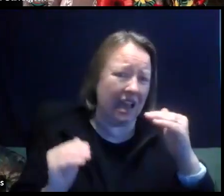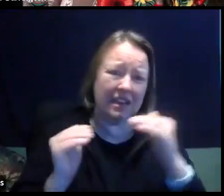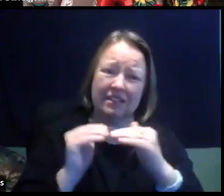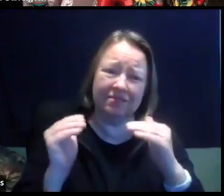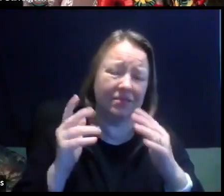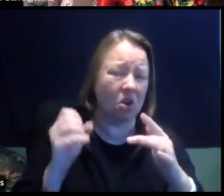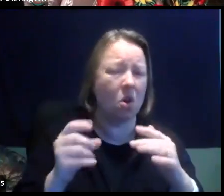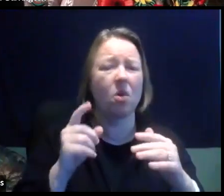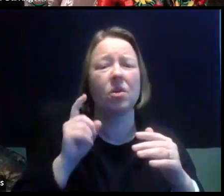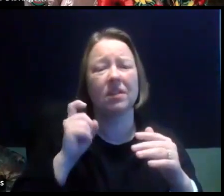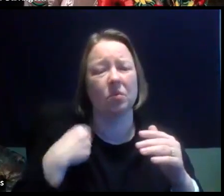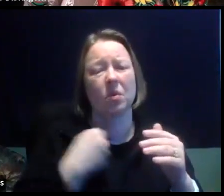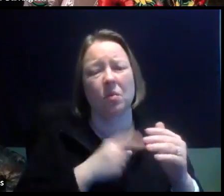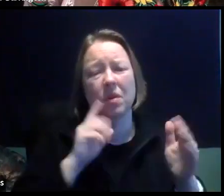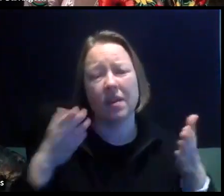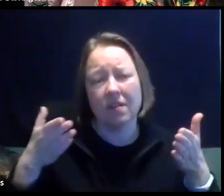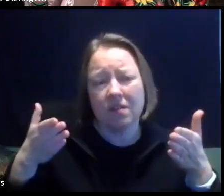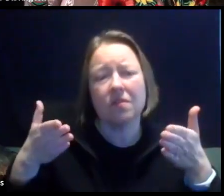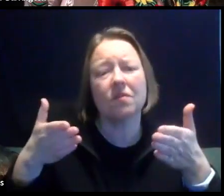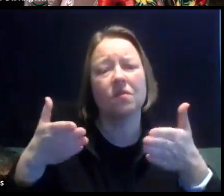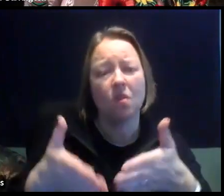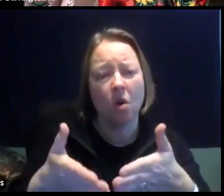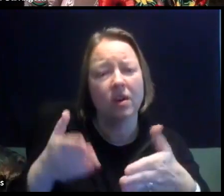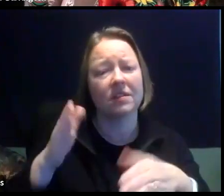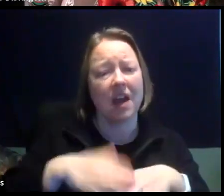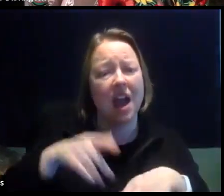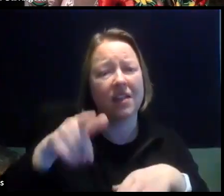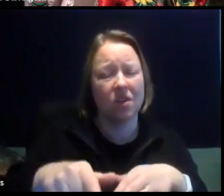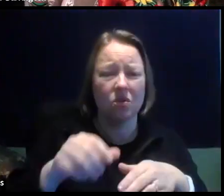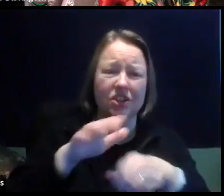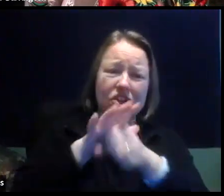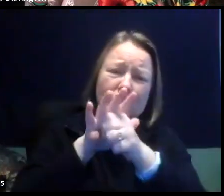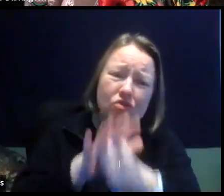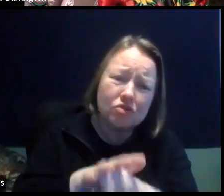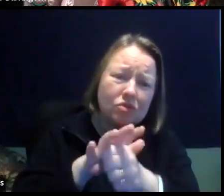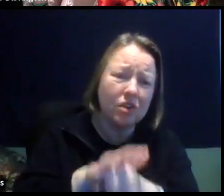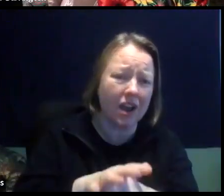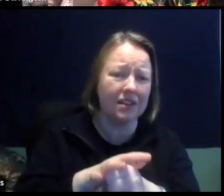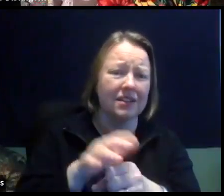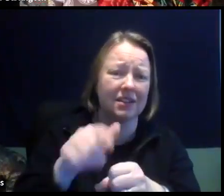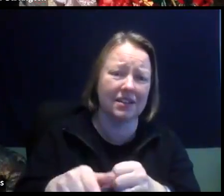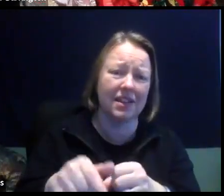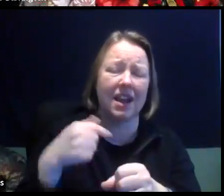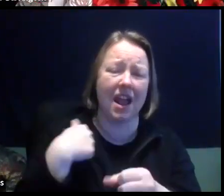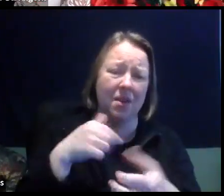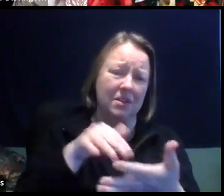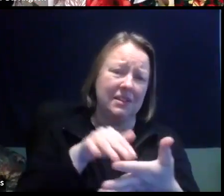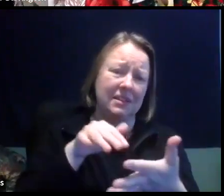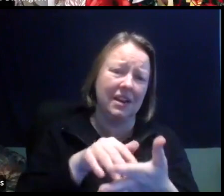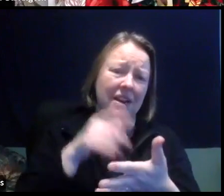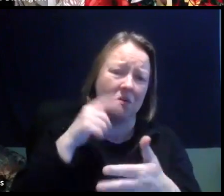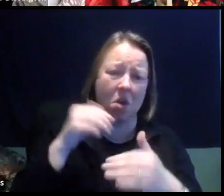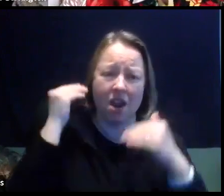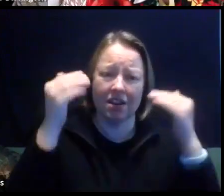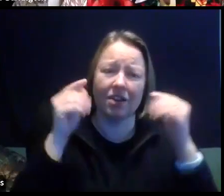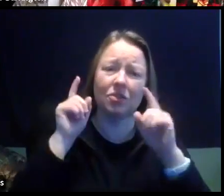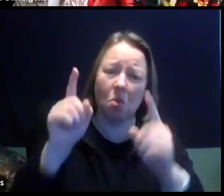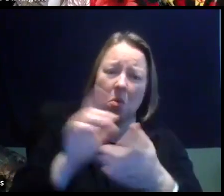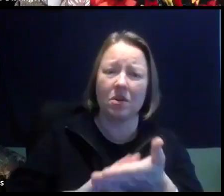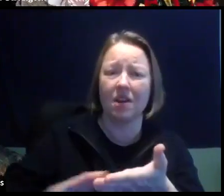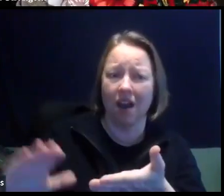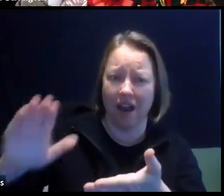pandemic focused stressors that exist in the lane that I study young adults going to college in. So